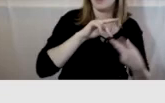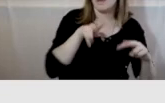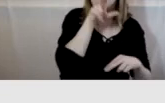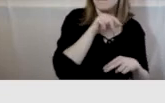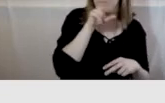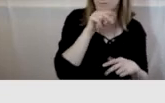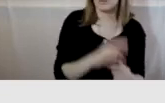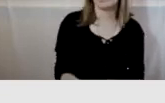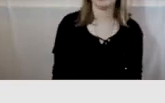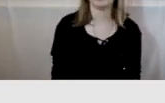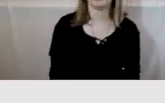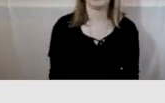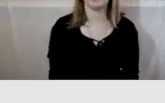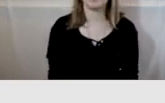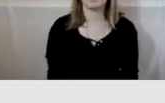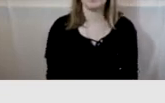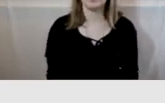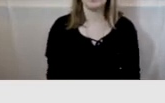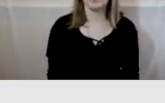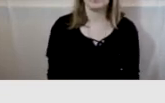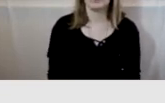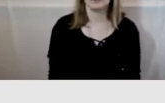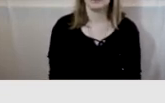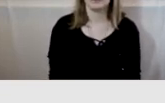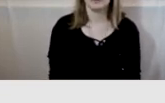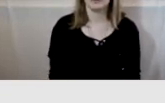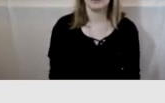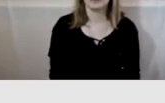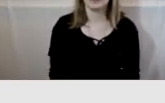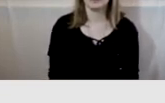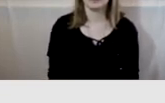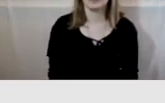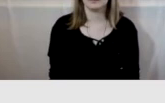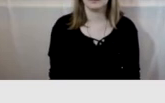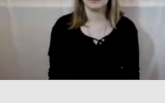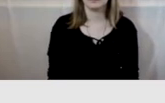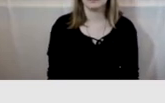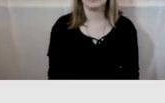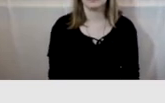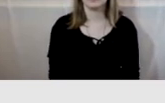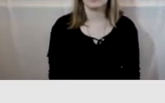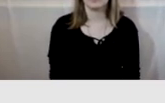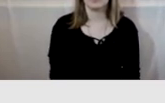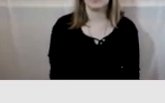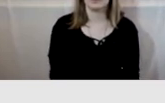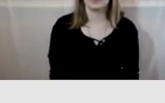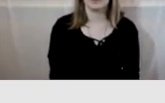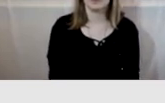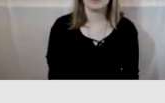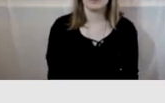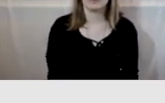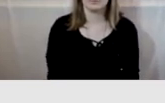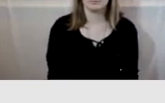Regarding fourth question, we think that there are quite a wide number of